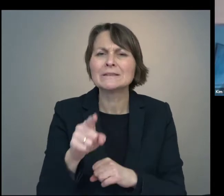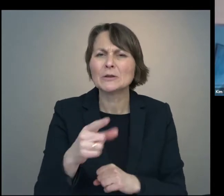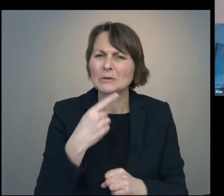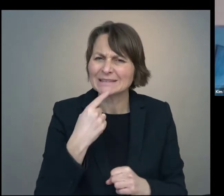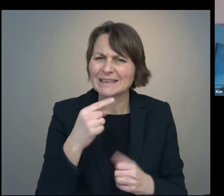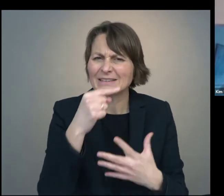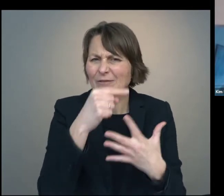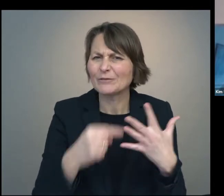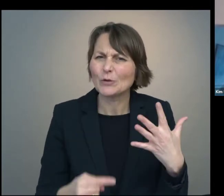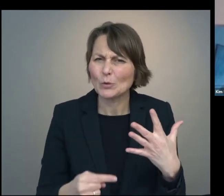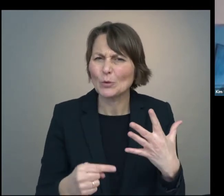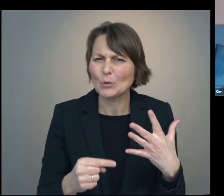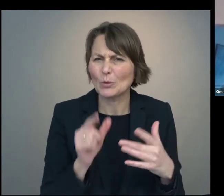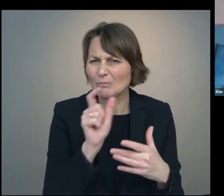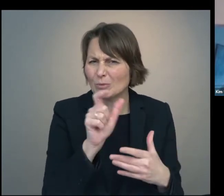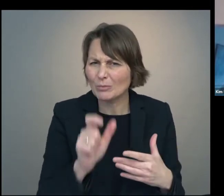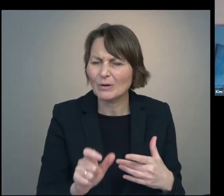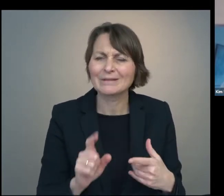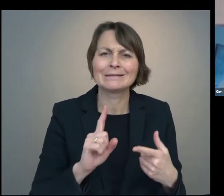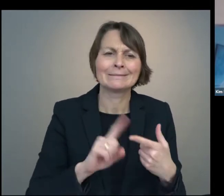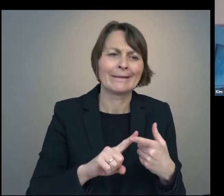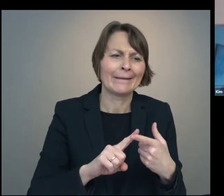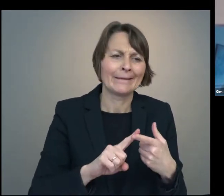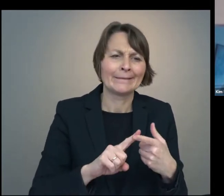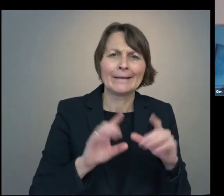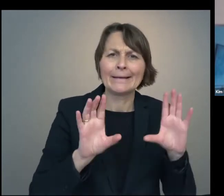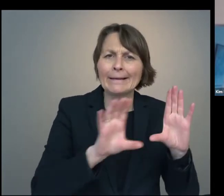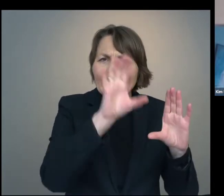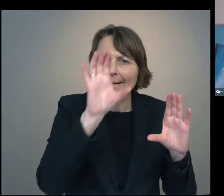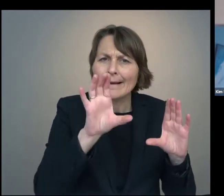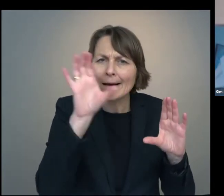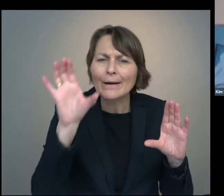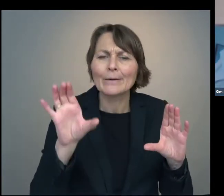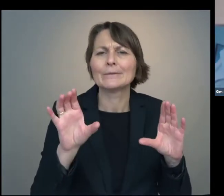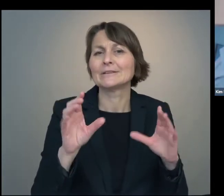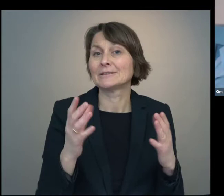already, like Umbraco Cloud, Headless, and so on.